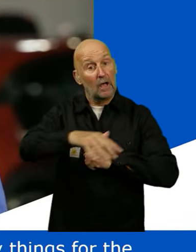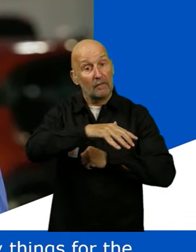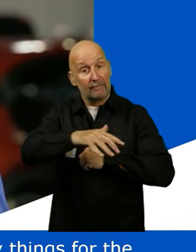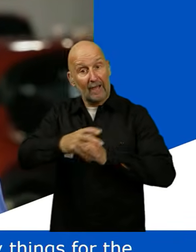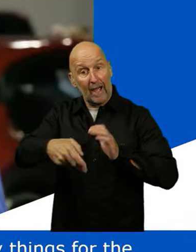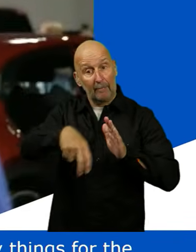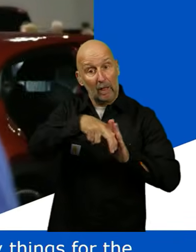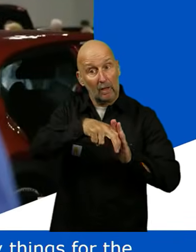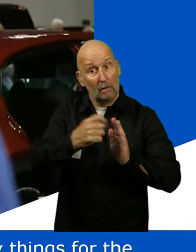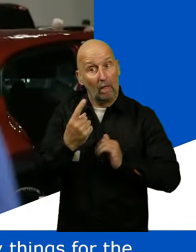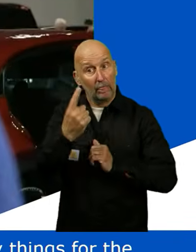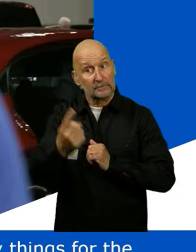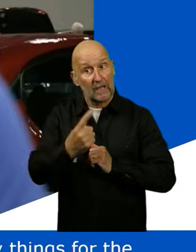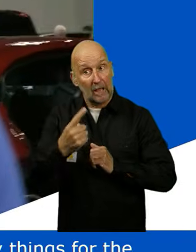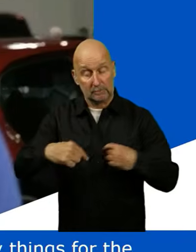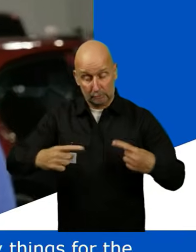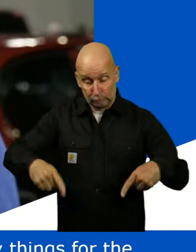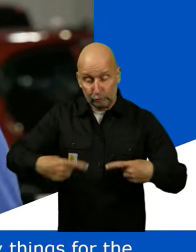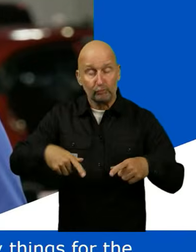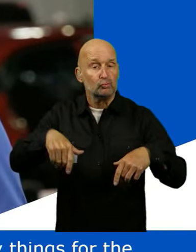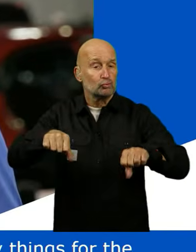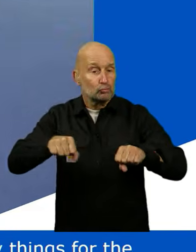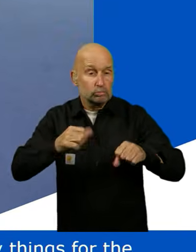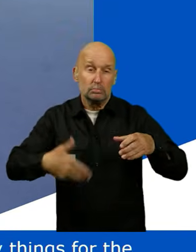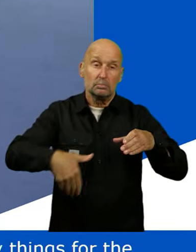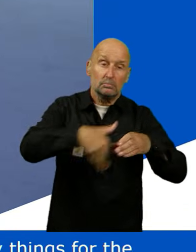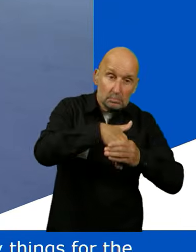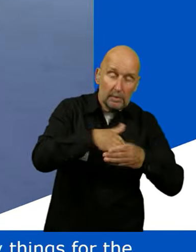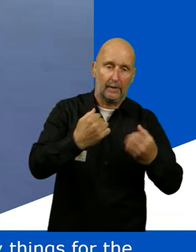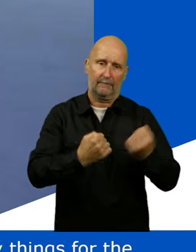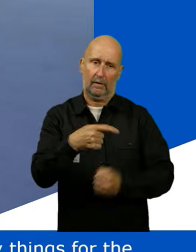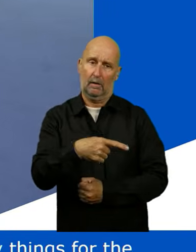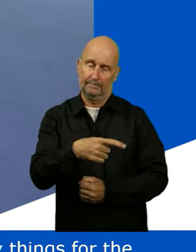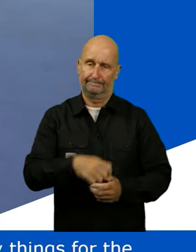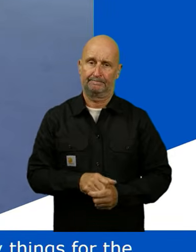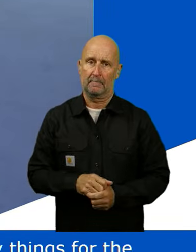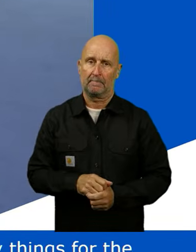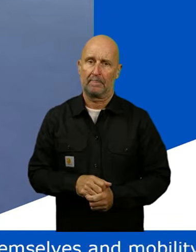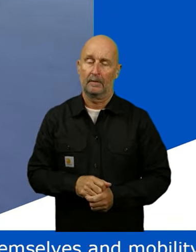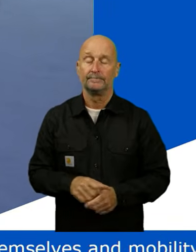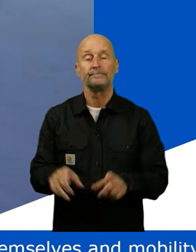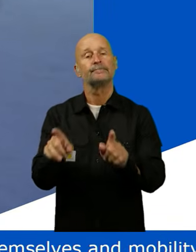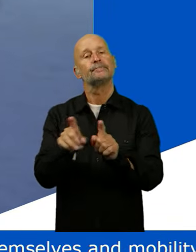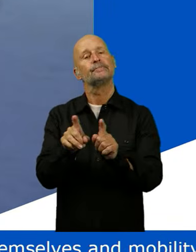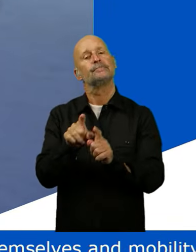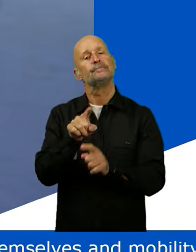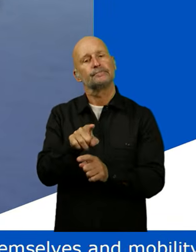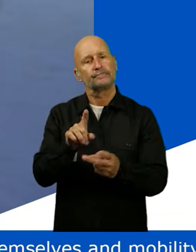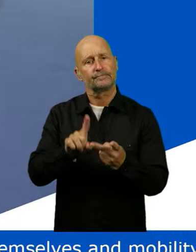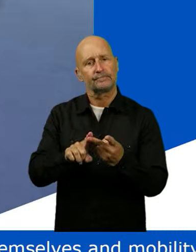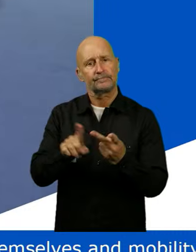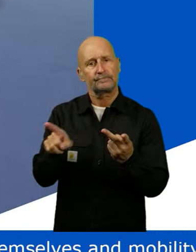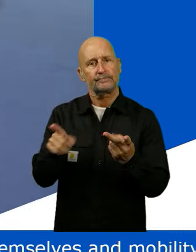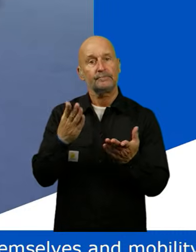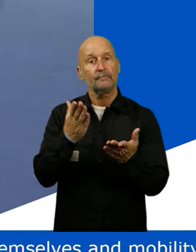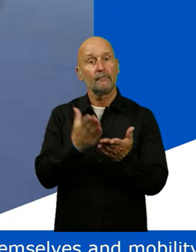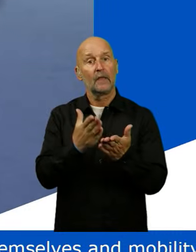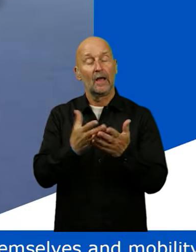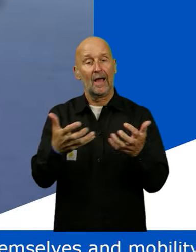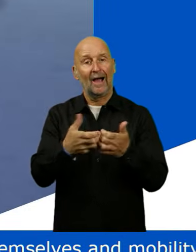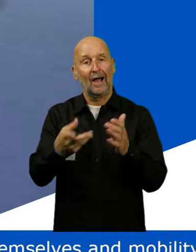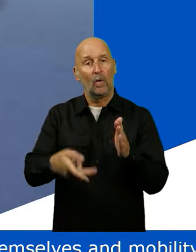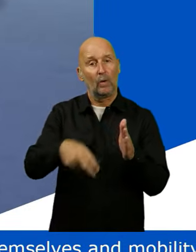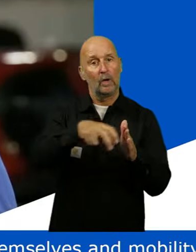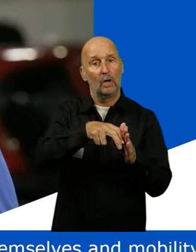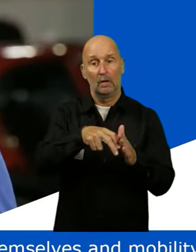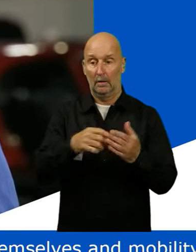they get themselves and any mobility needs into the vehicle itself? Equally, they need to understand about the aperture to get into the car. If they're